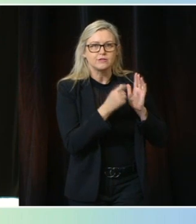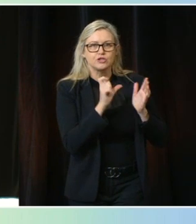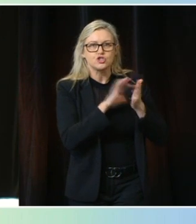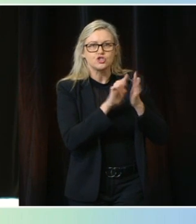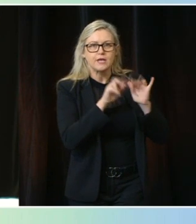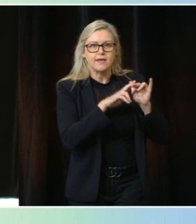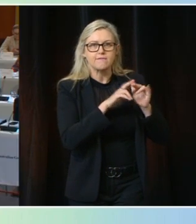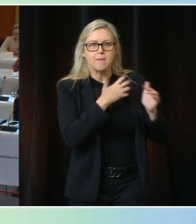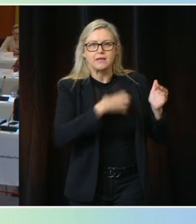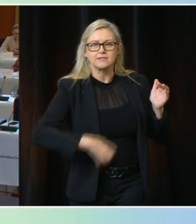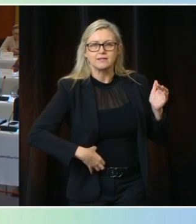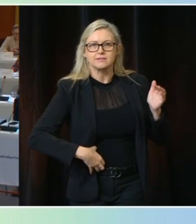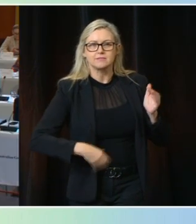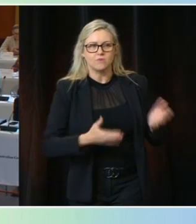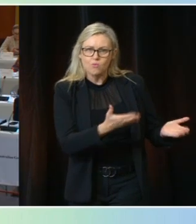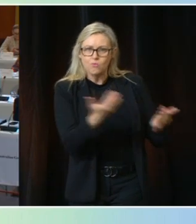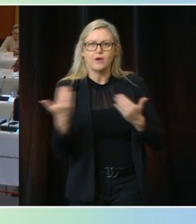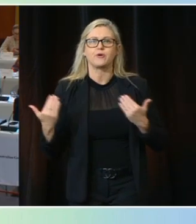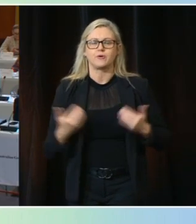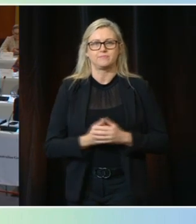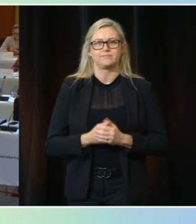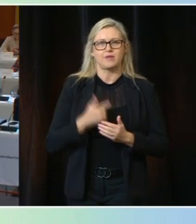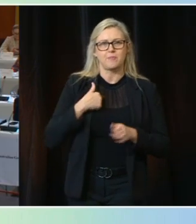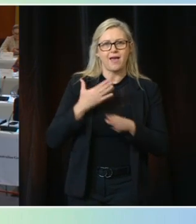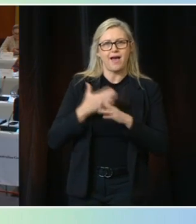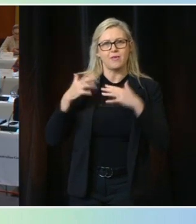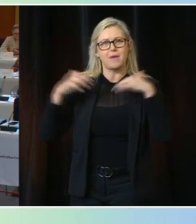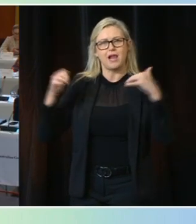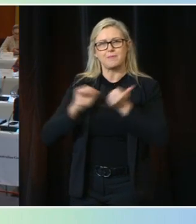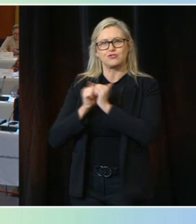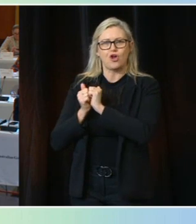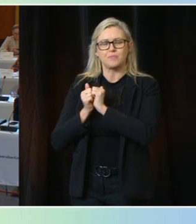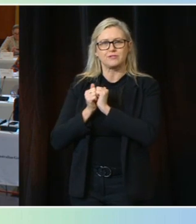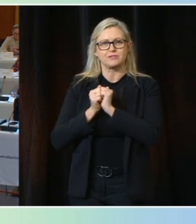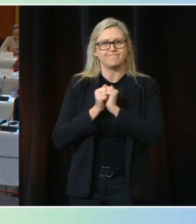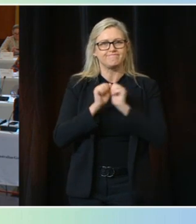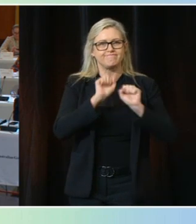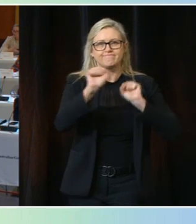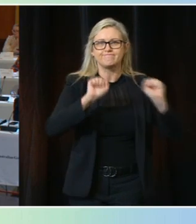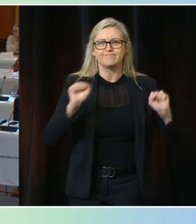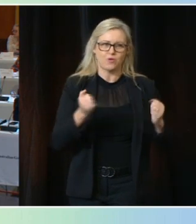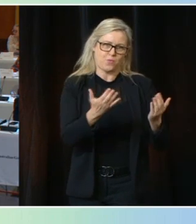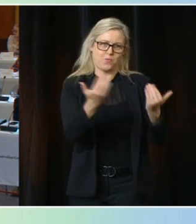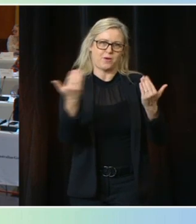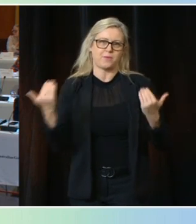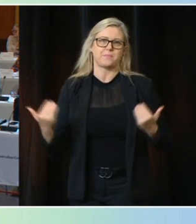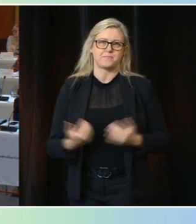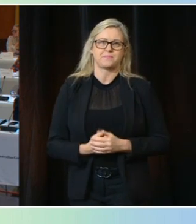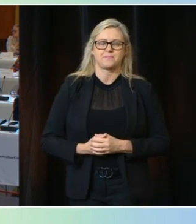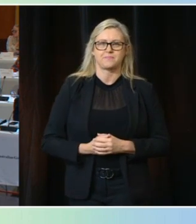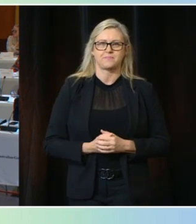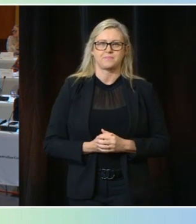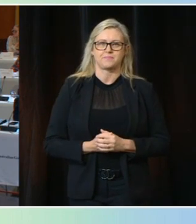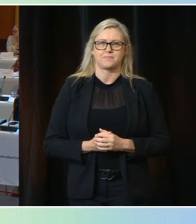to my colleagues parliamentary colleagues from across the Spectrum who are here welcome as well